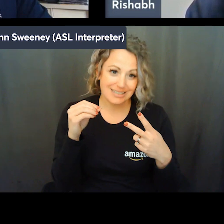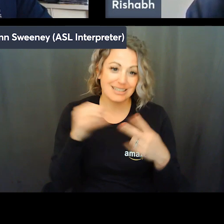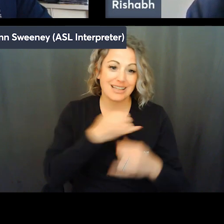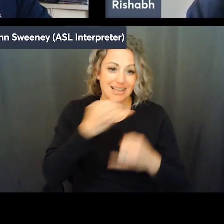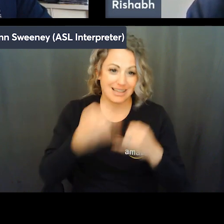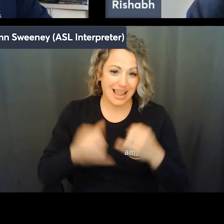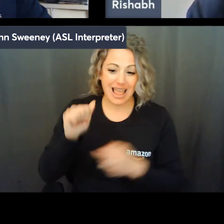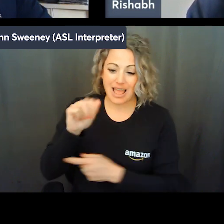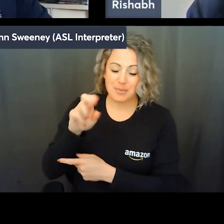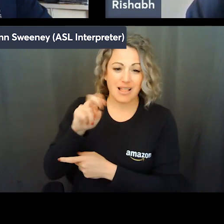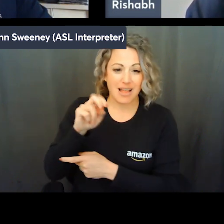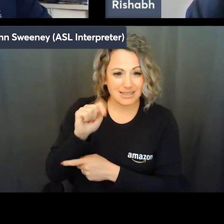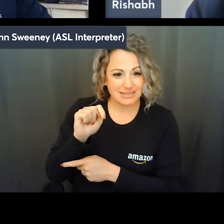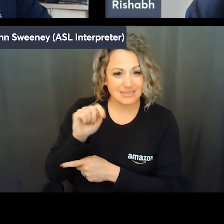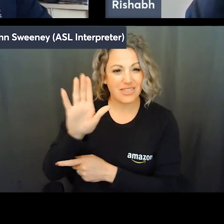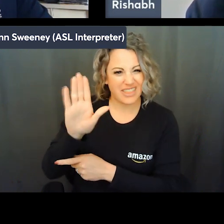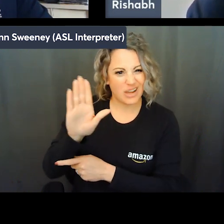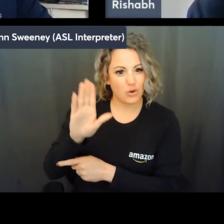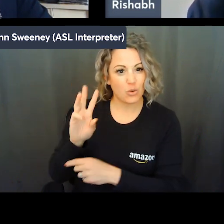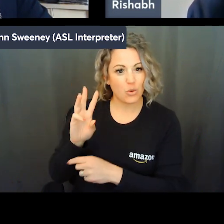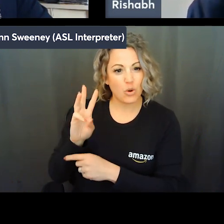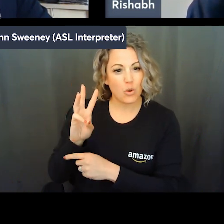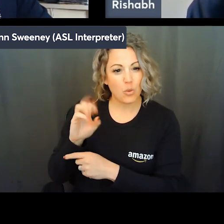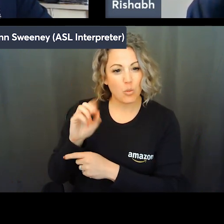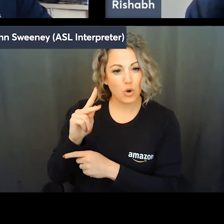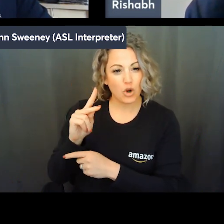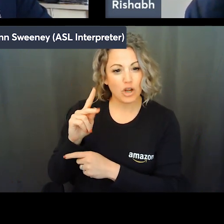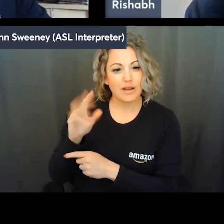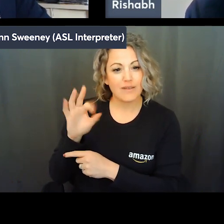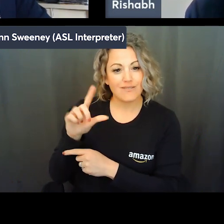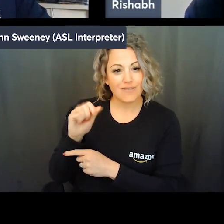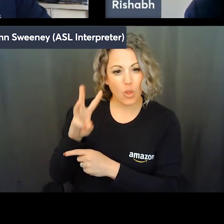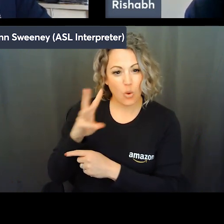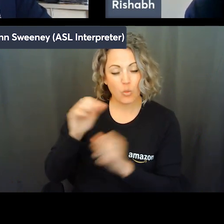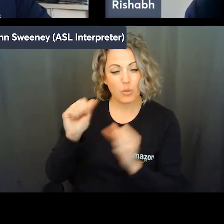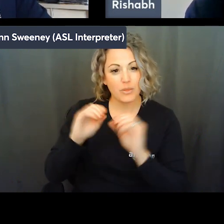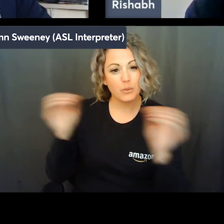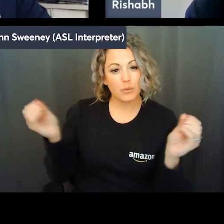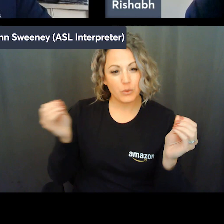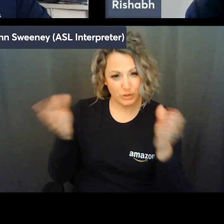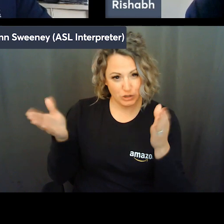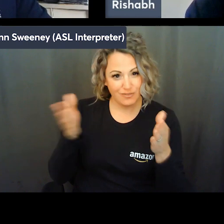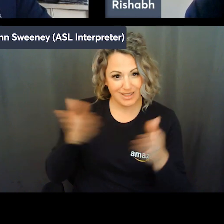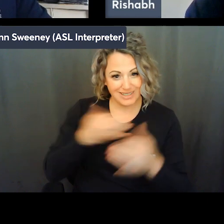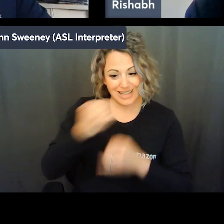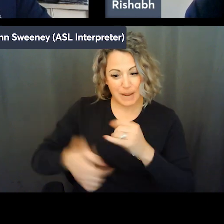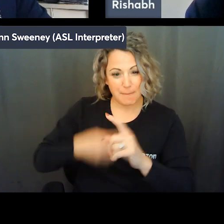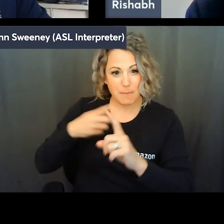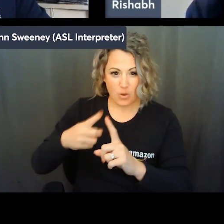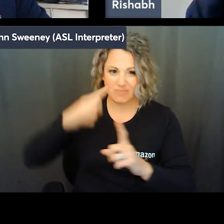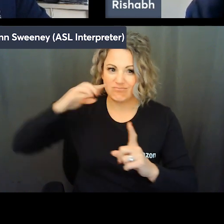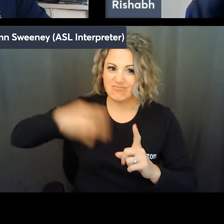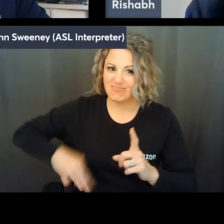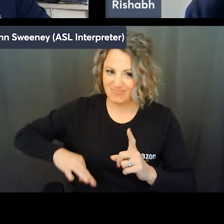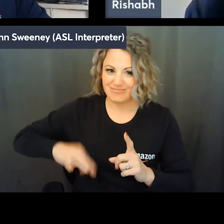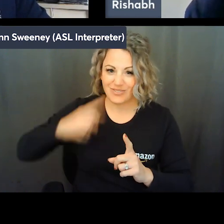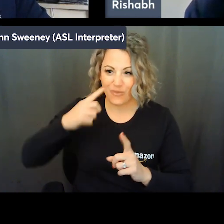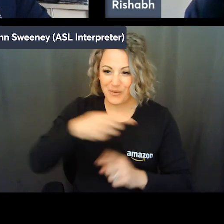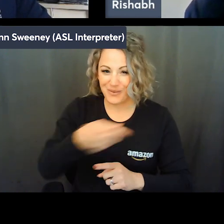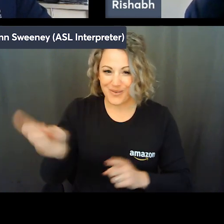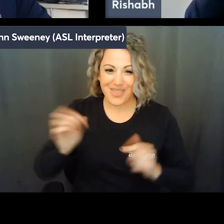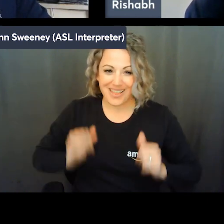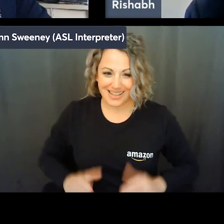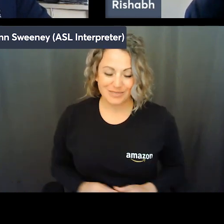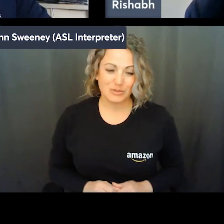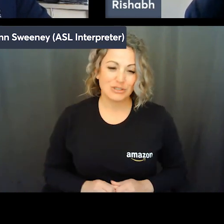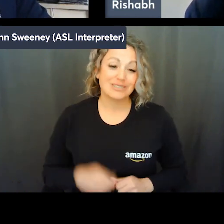entire MLOps workflow with serverless endpoints. That's a great improvement and benefit that customers will see.